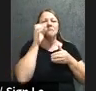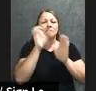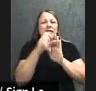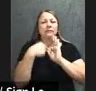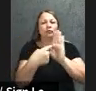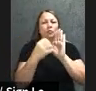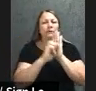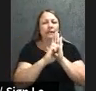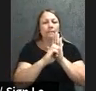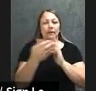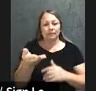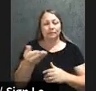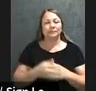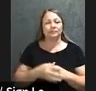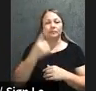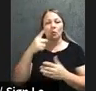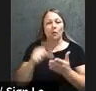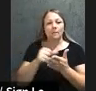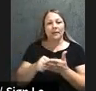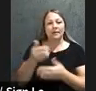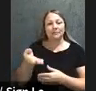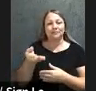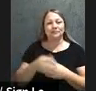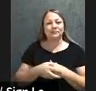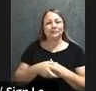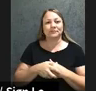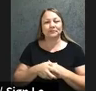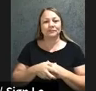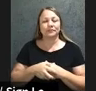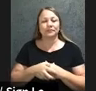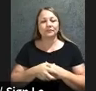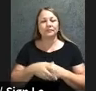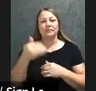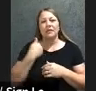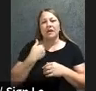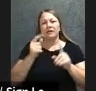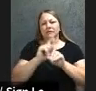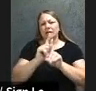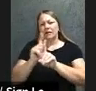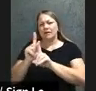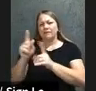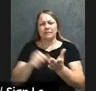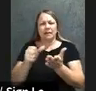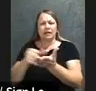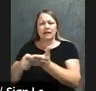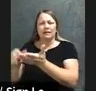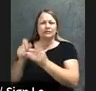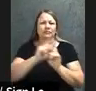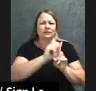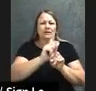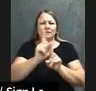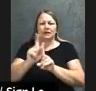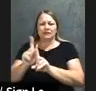Here's one of the pages from, there's a presentation, I think it's about 12 or 13 pages of things like this that might be